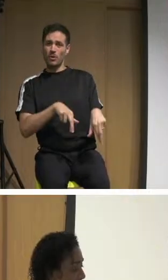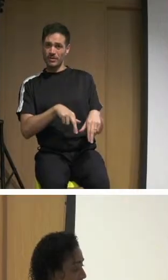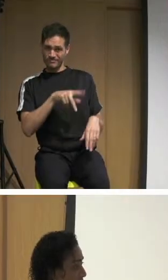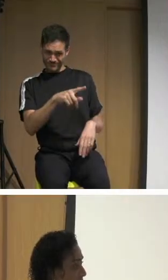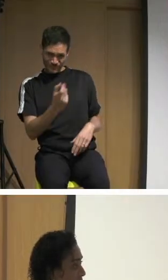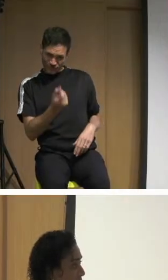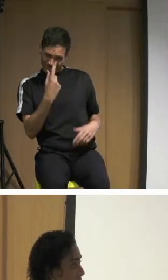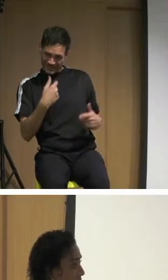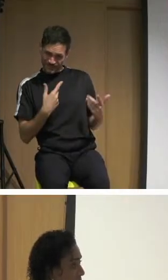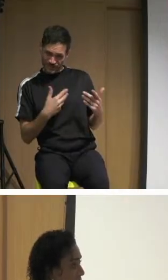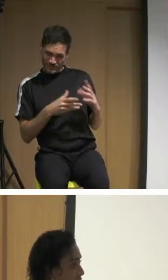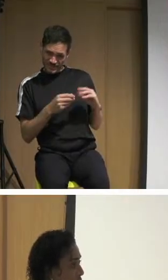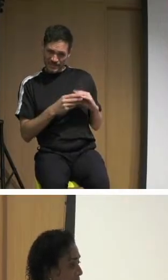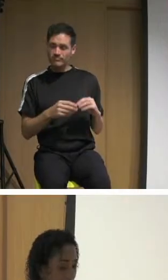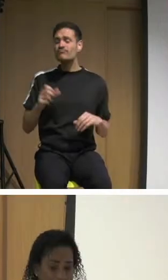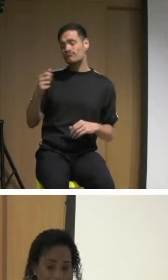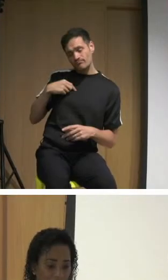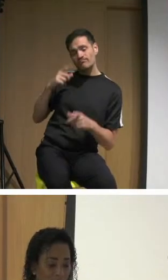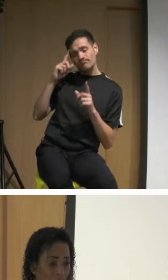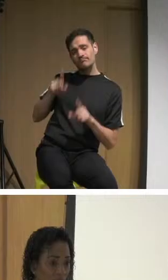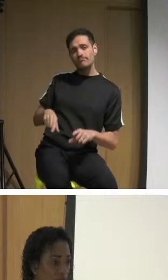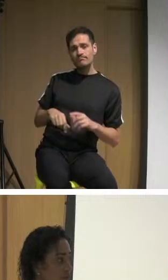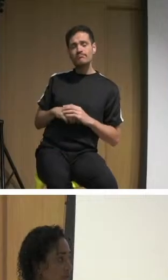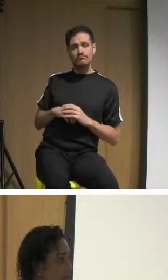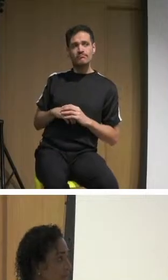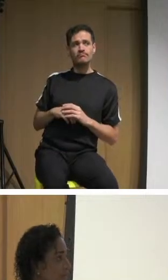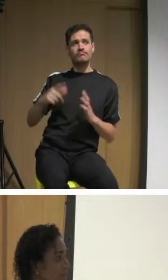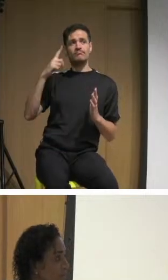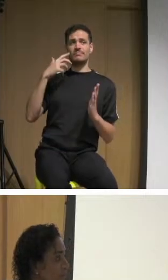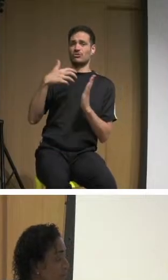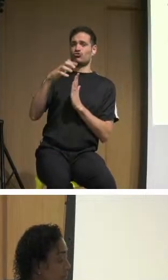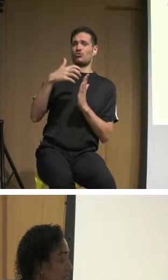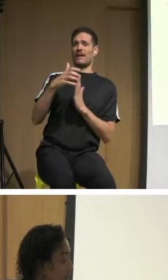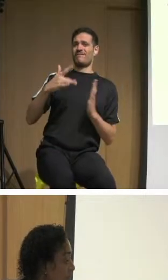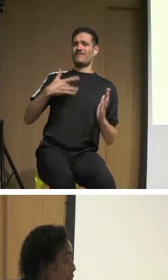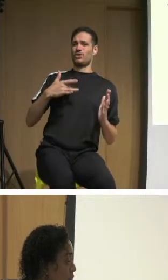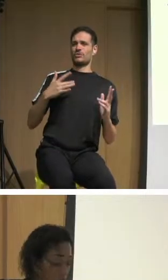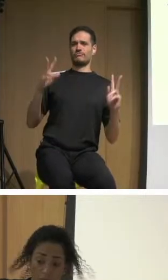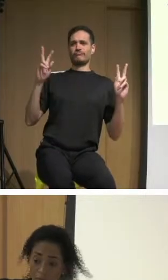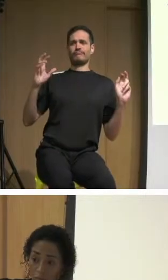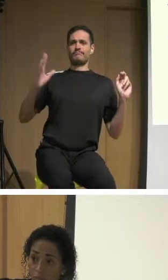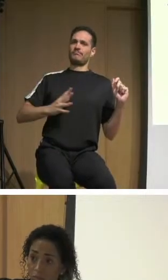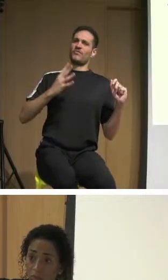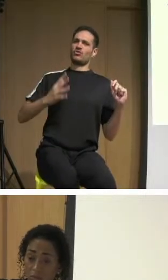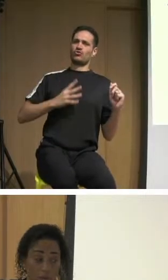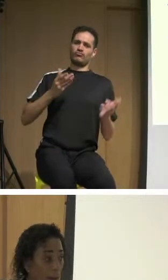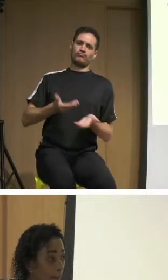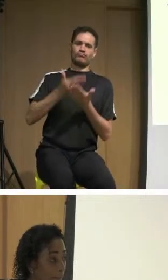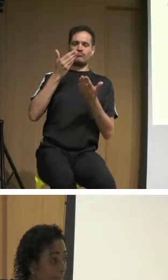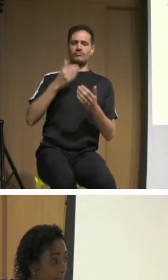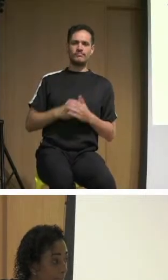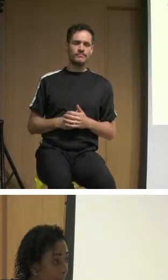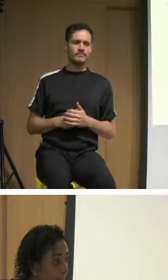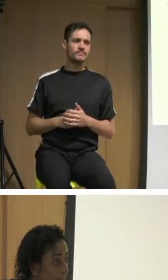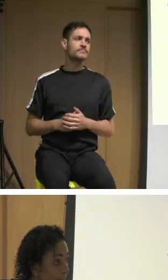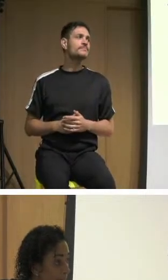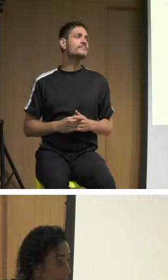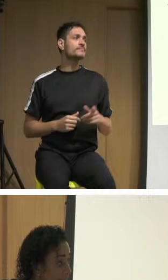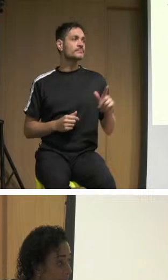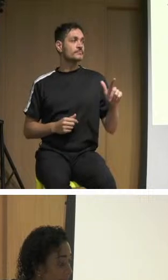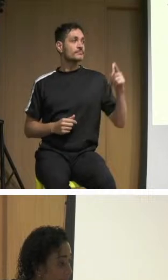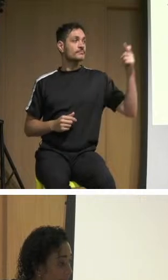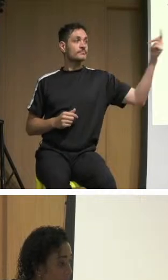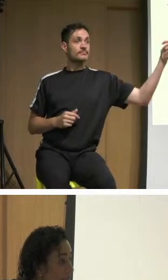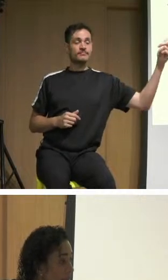even want it to be as though it has That some official right, right. role. To me, the key point is, it's